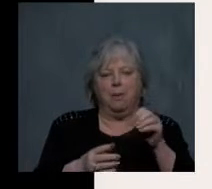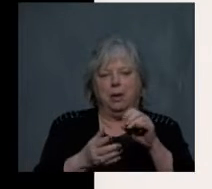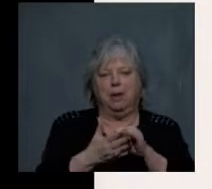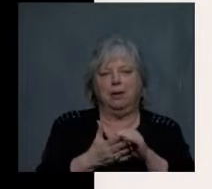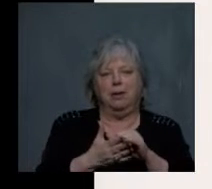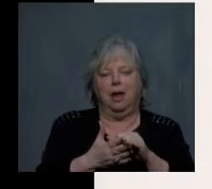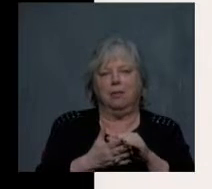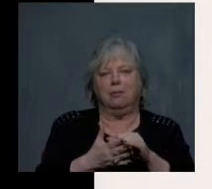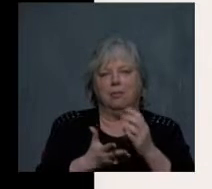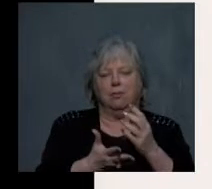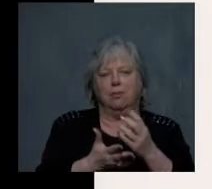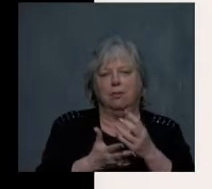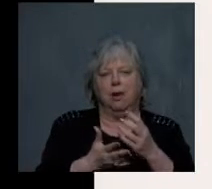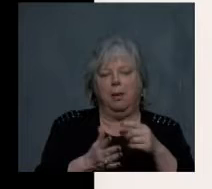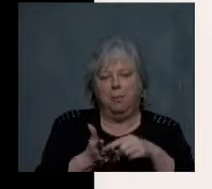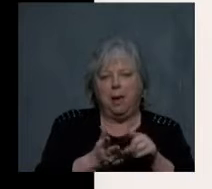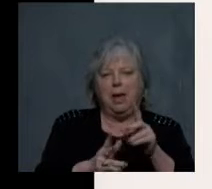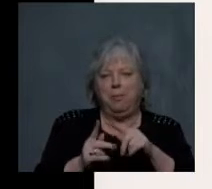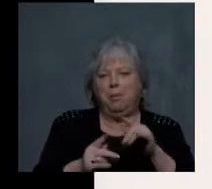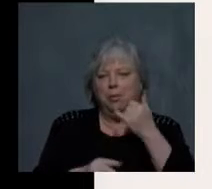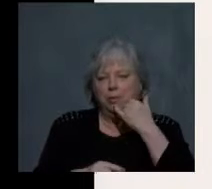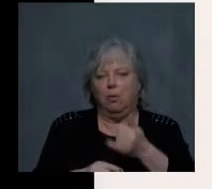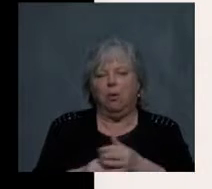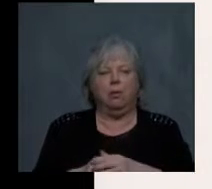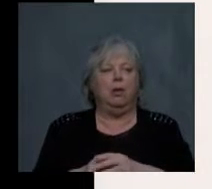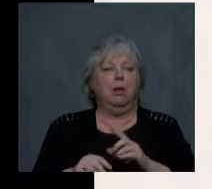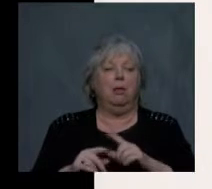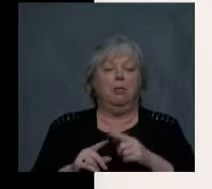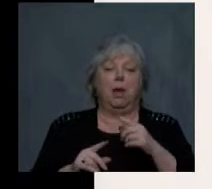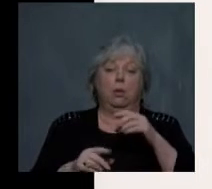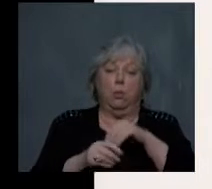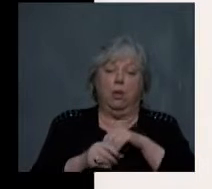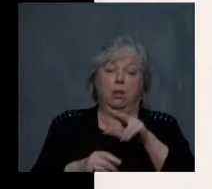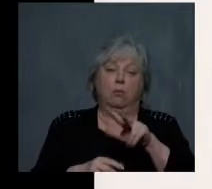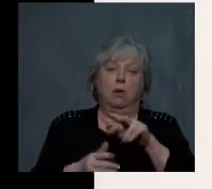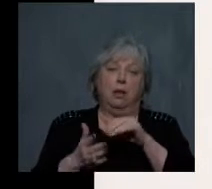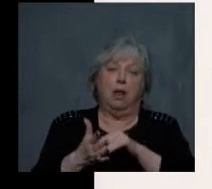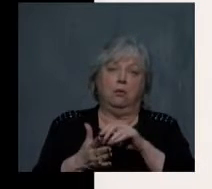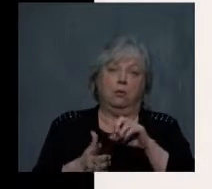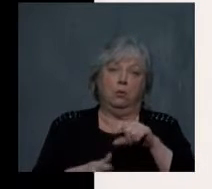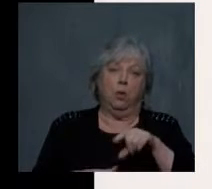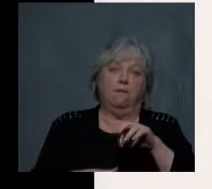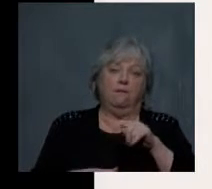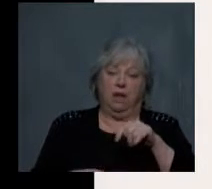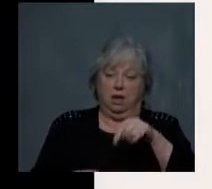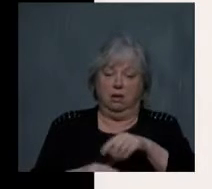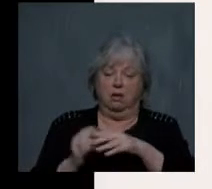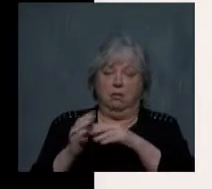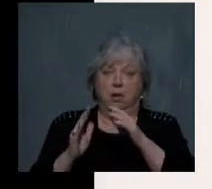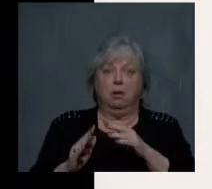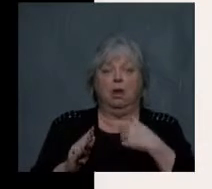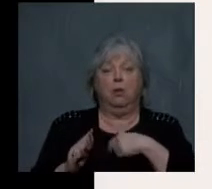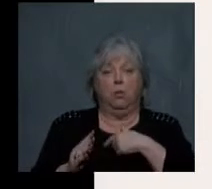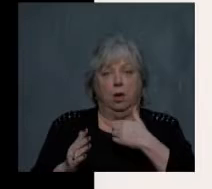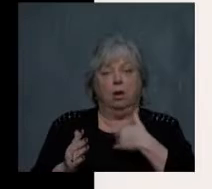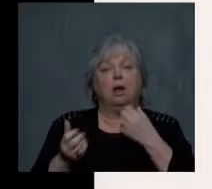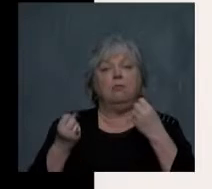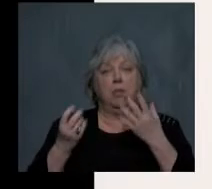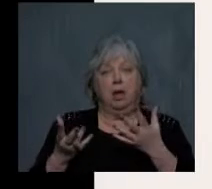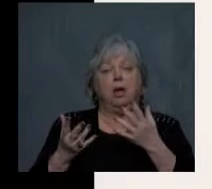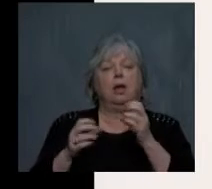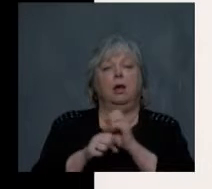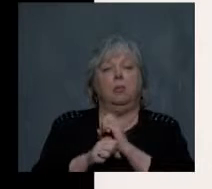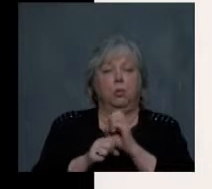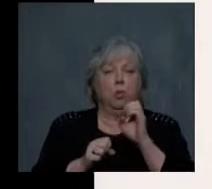a substantial number of employees within these 3,000 square feet. So that wouldn't be the foundation. That would be somebody